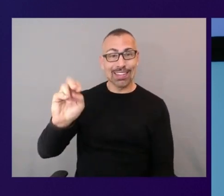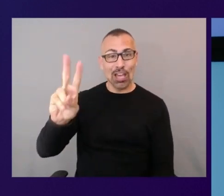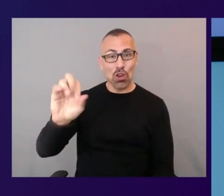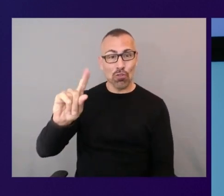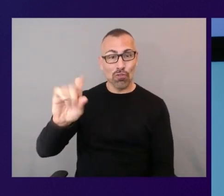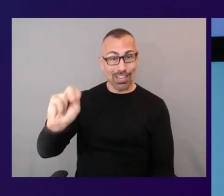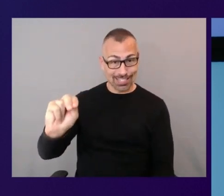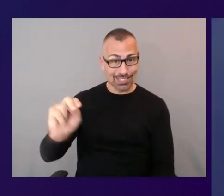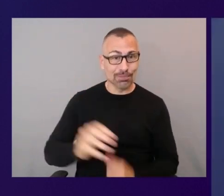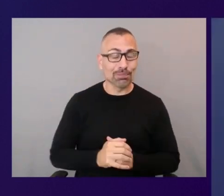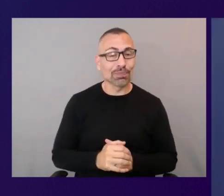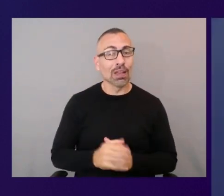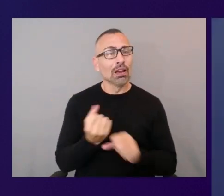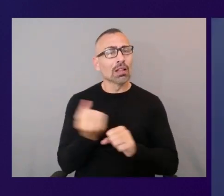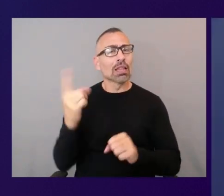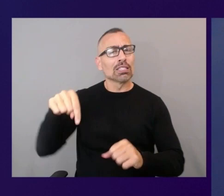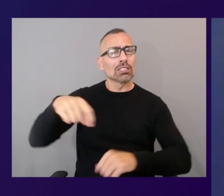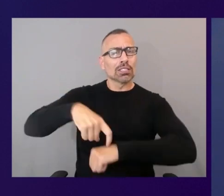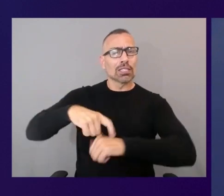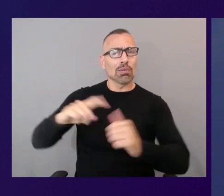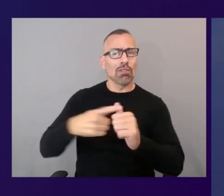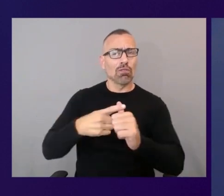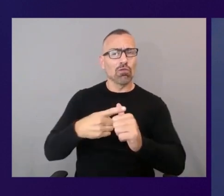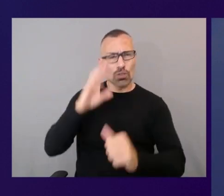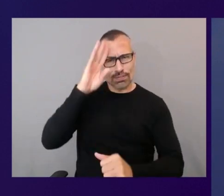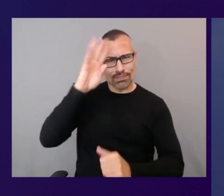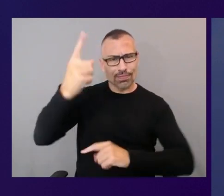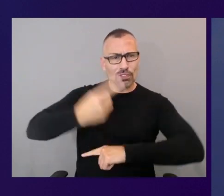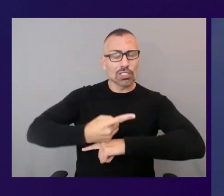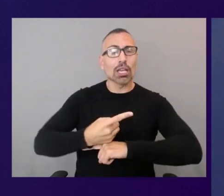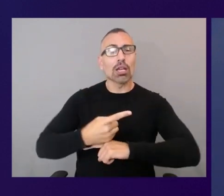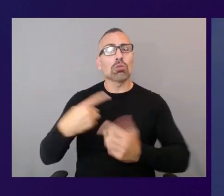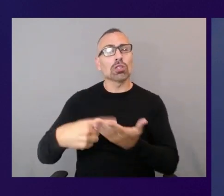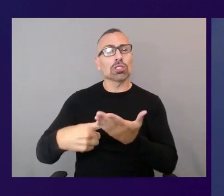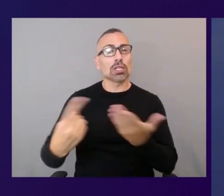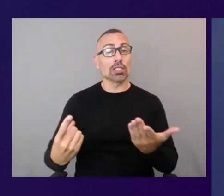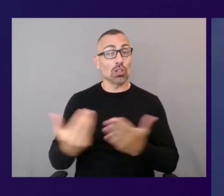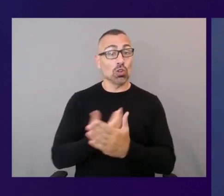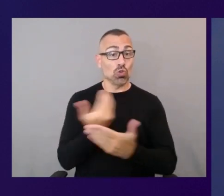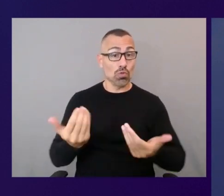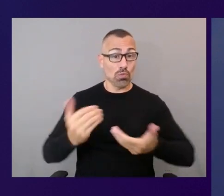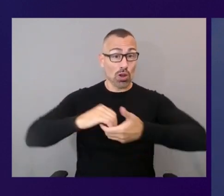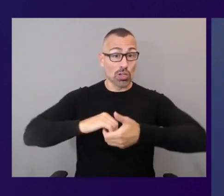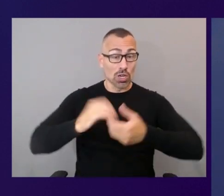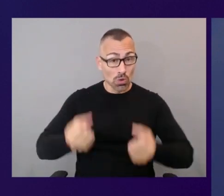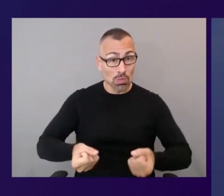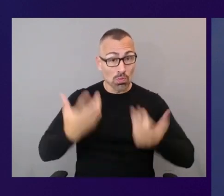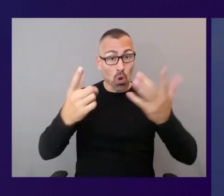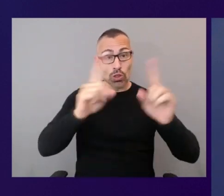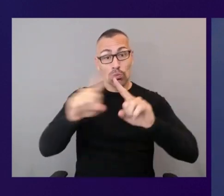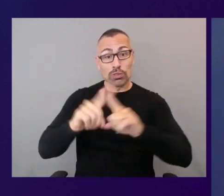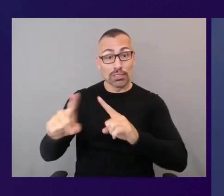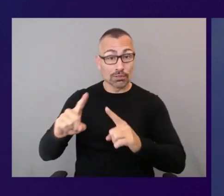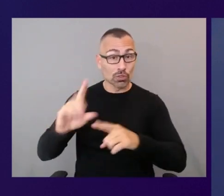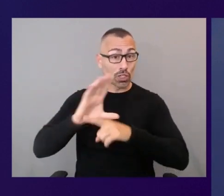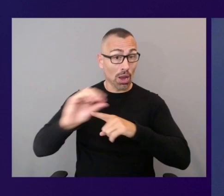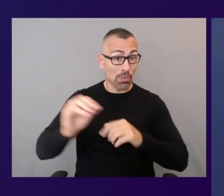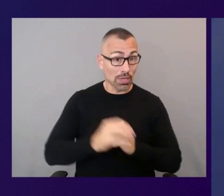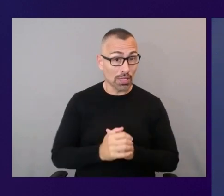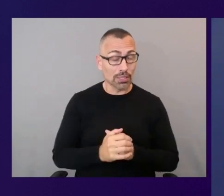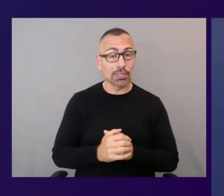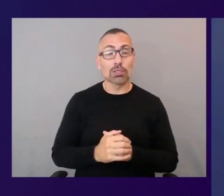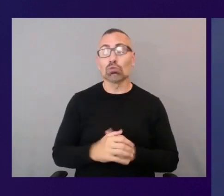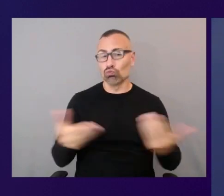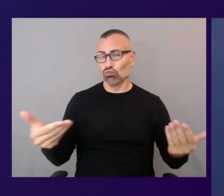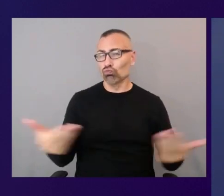we talked a lot about a new partnership with multiple different companies, new collaborations with multiple different companies. We introduced our